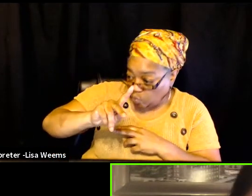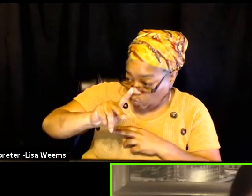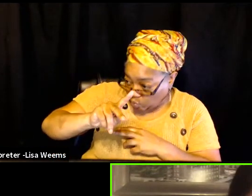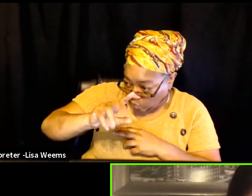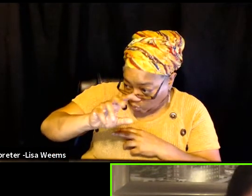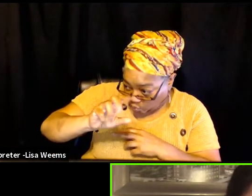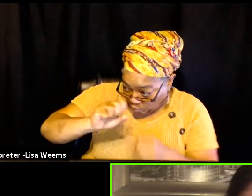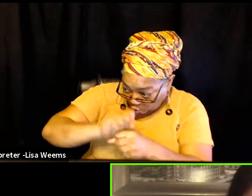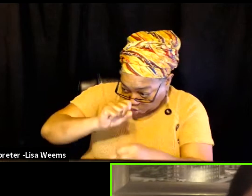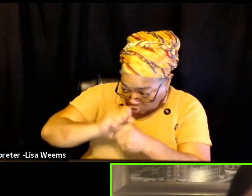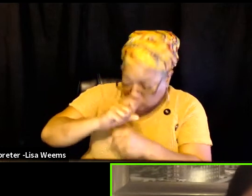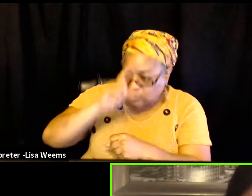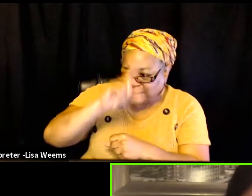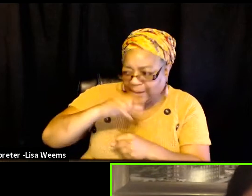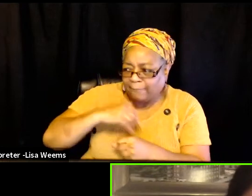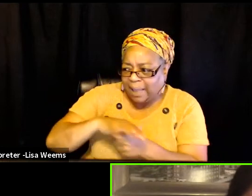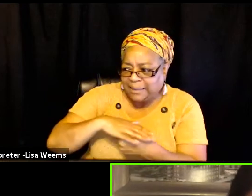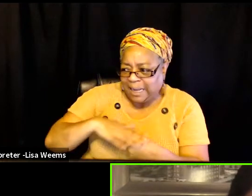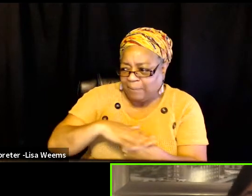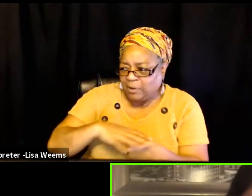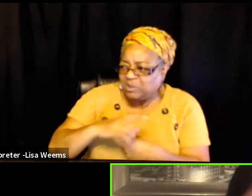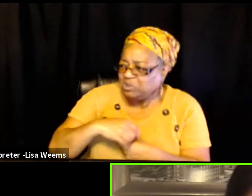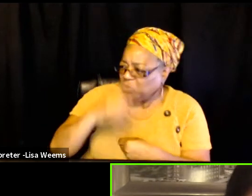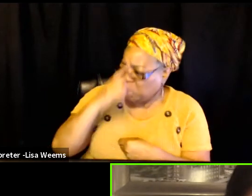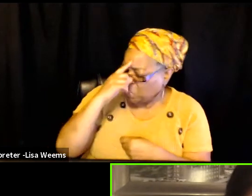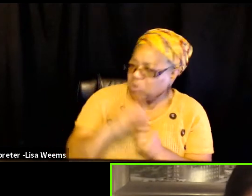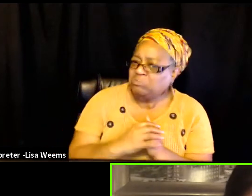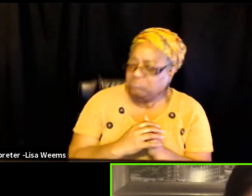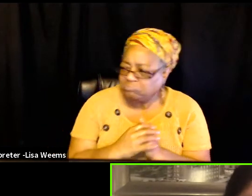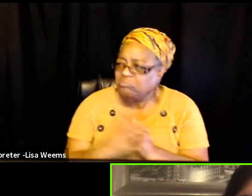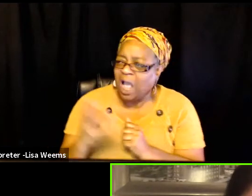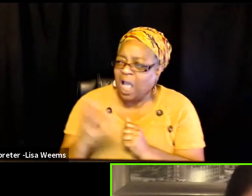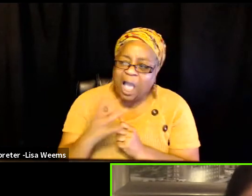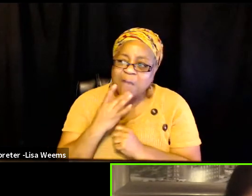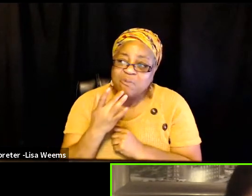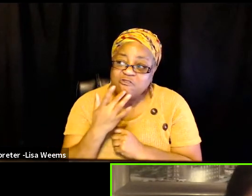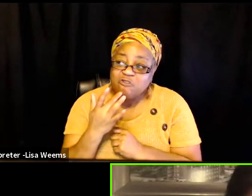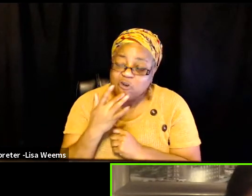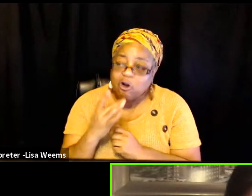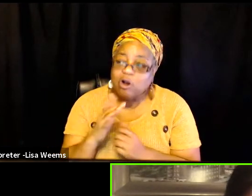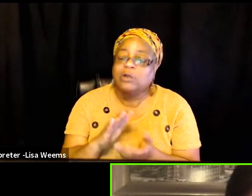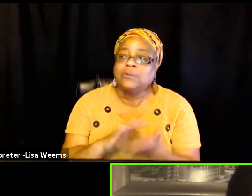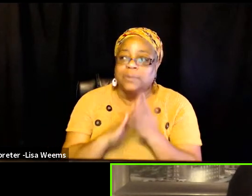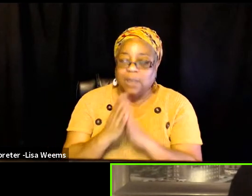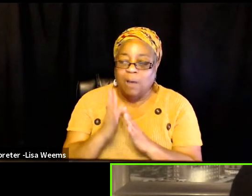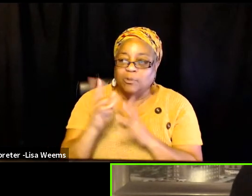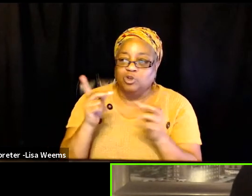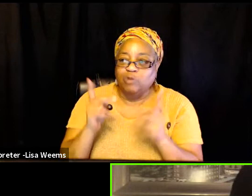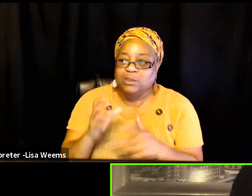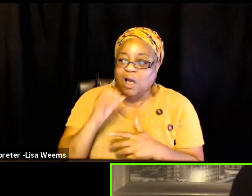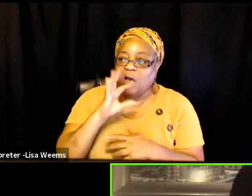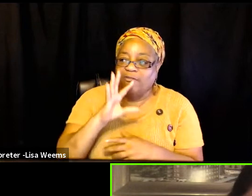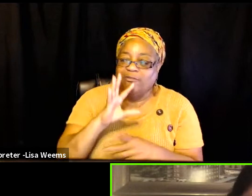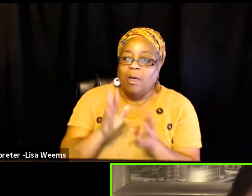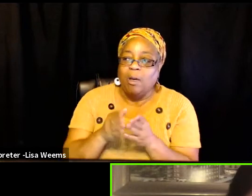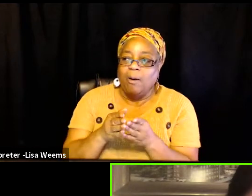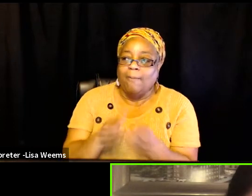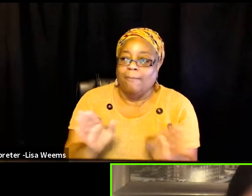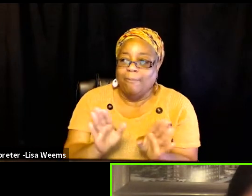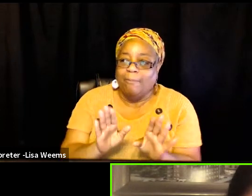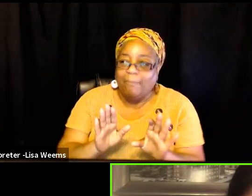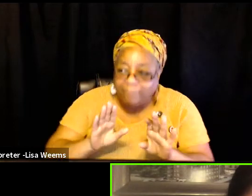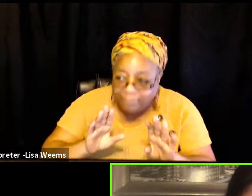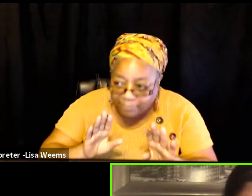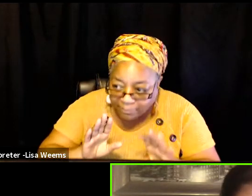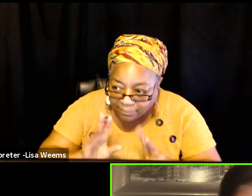said to them, I think I want to be your director of public engagement, and let me tell you why. And what I said to